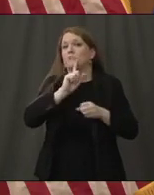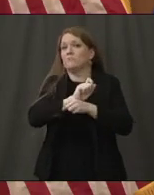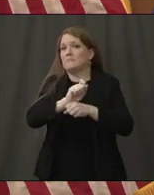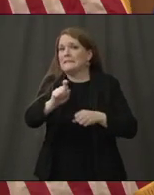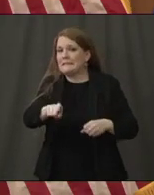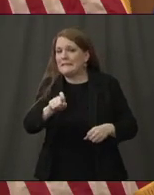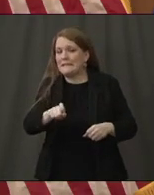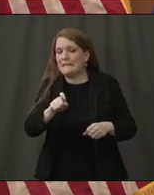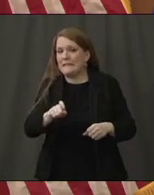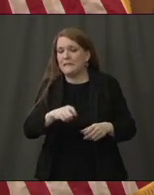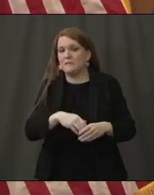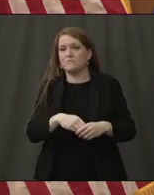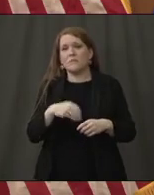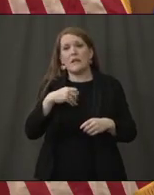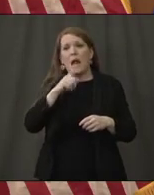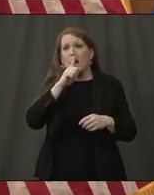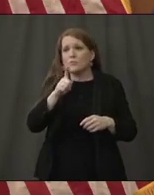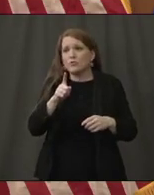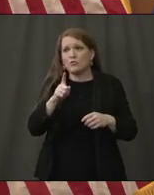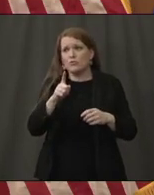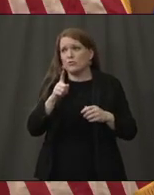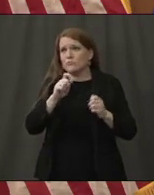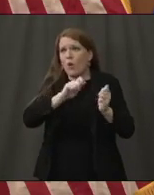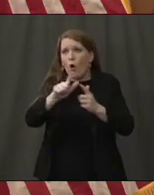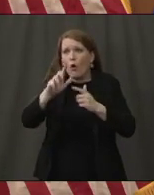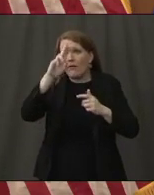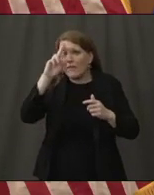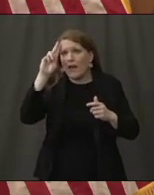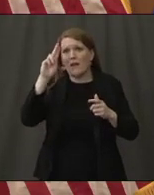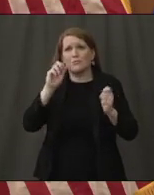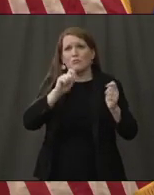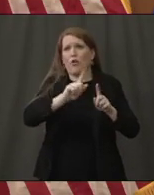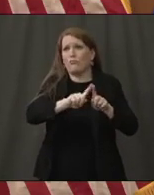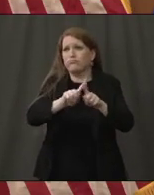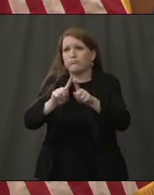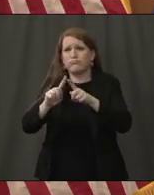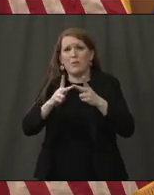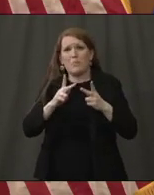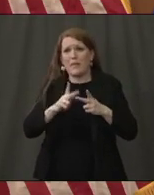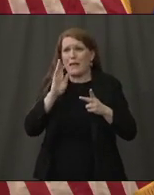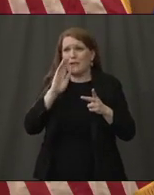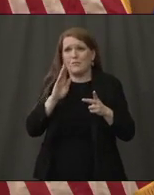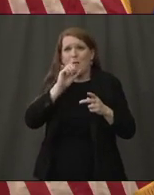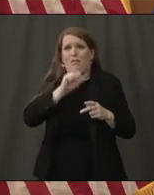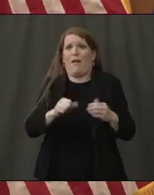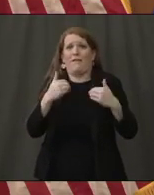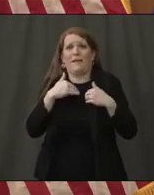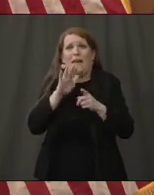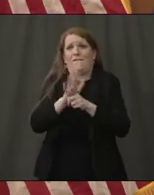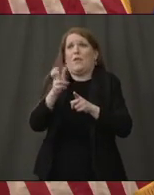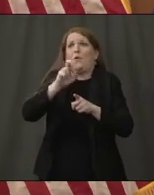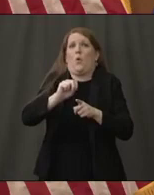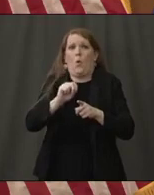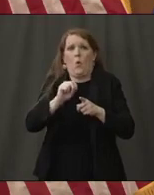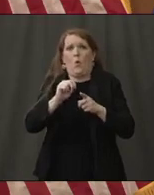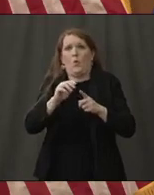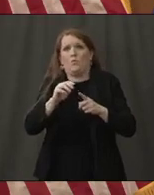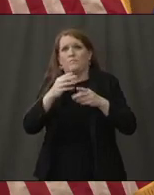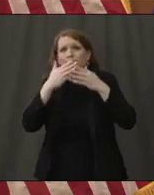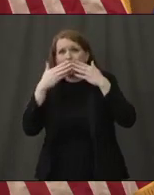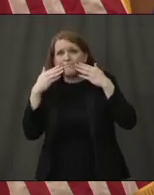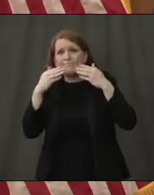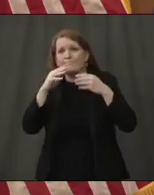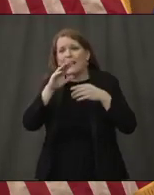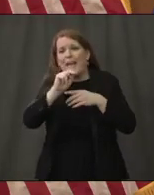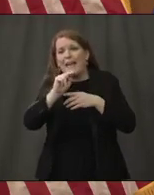different hospitals and different places, everyone would love to have their own N95 and have as many as they possibly could. And I wish I could do that for